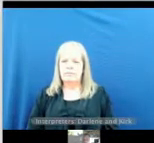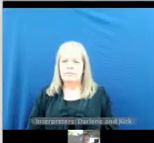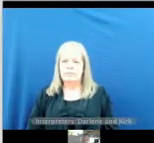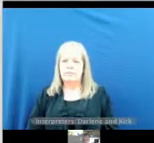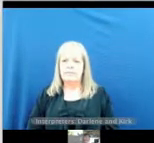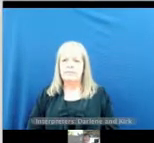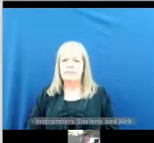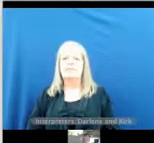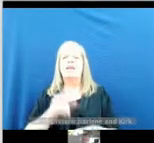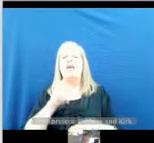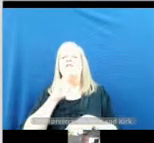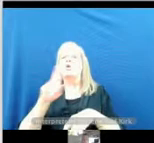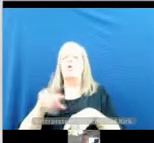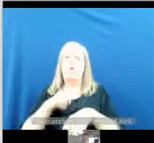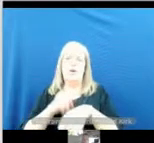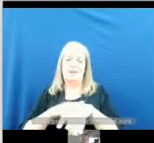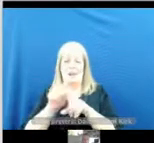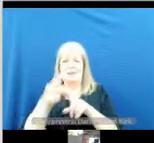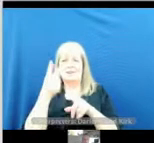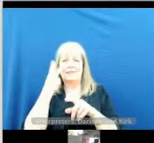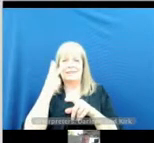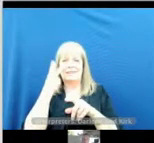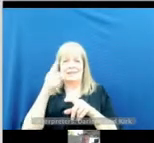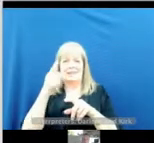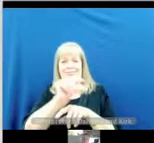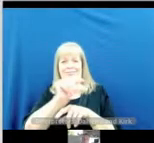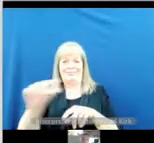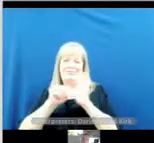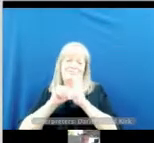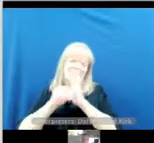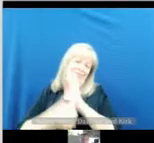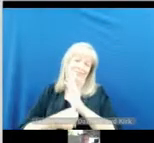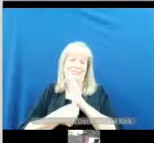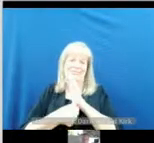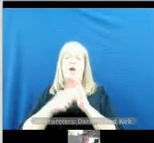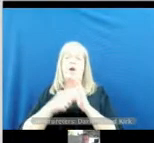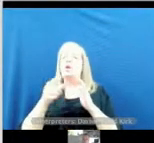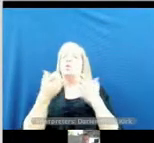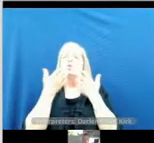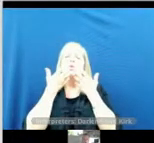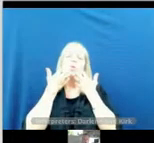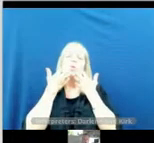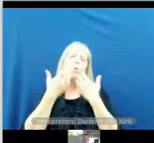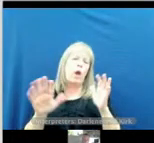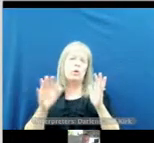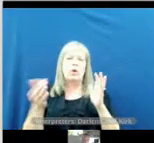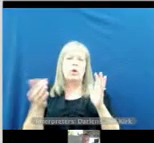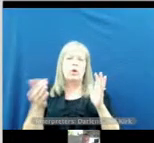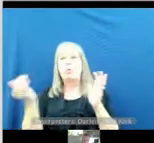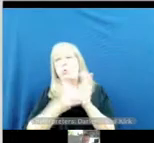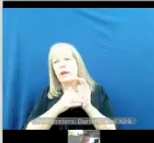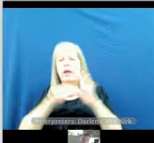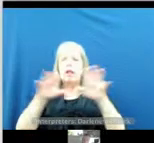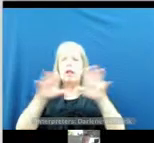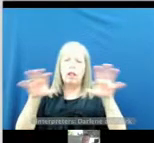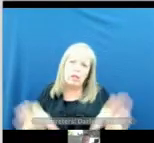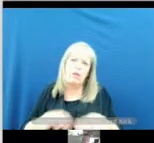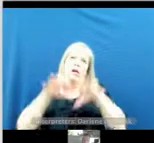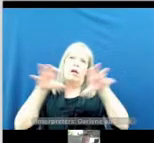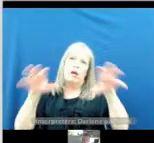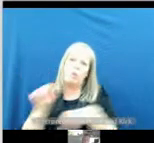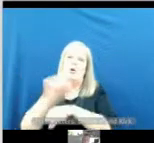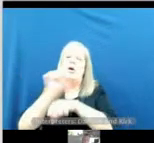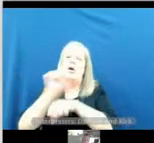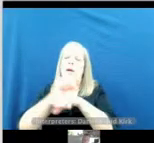And of course, as you see in bold here, what you want to do is you don't want to reinvent the wheel, because there are some sort of canned